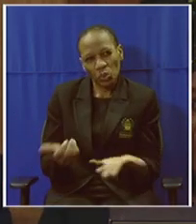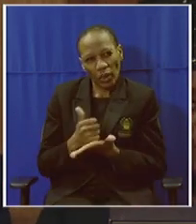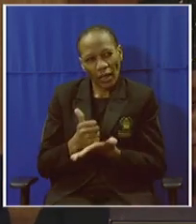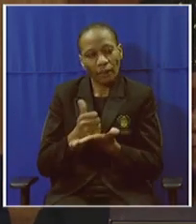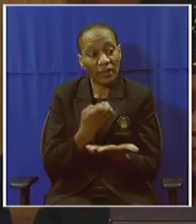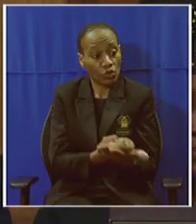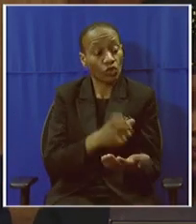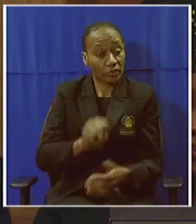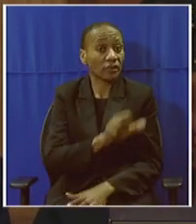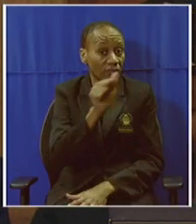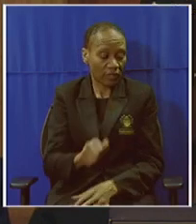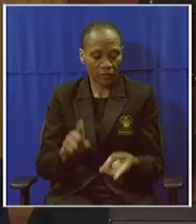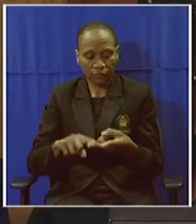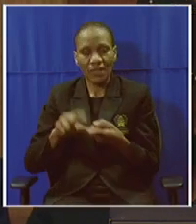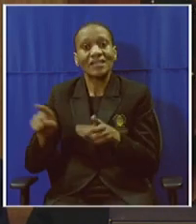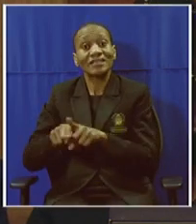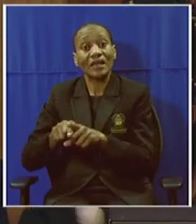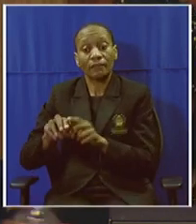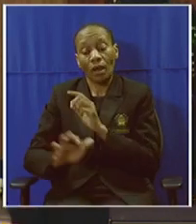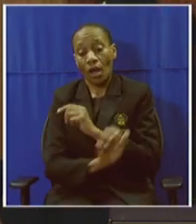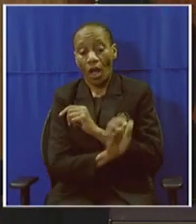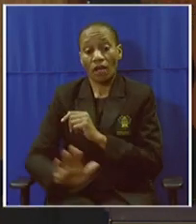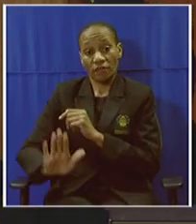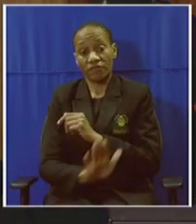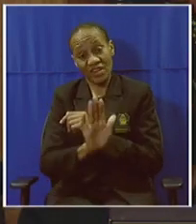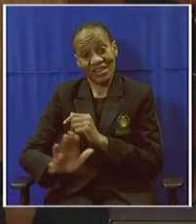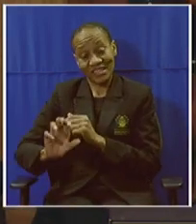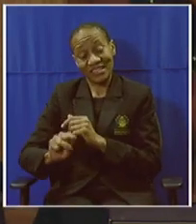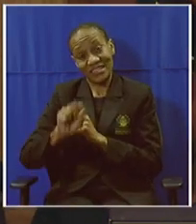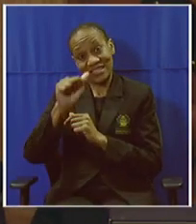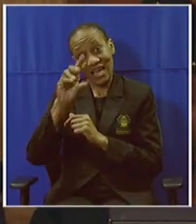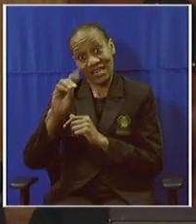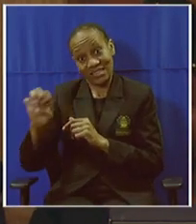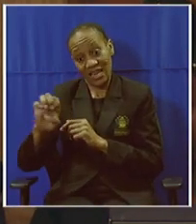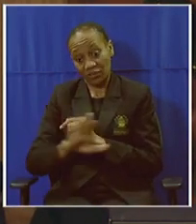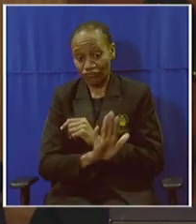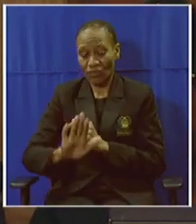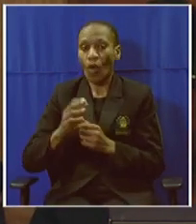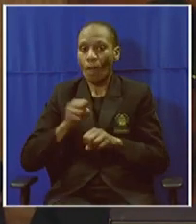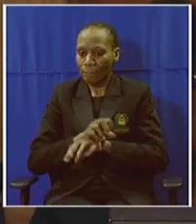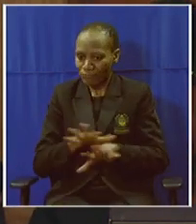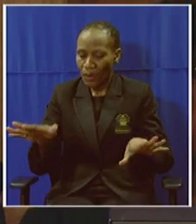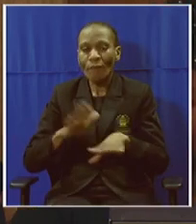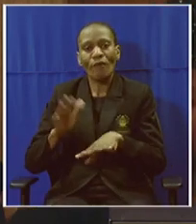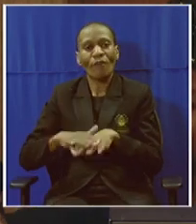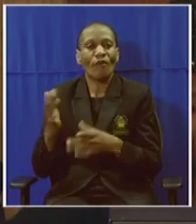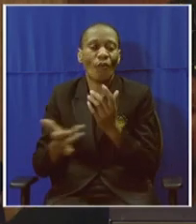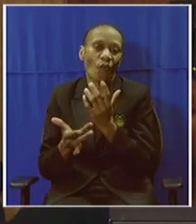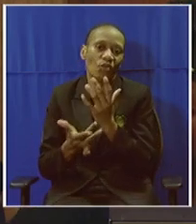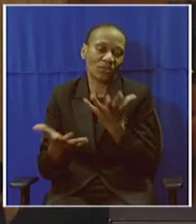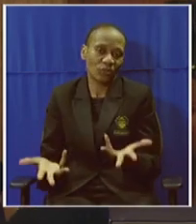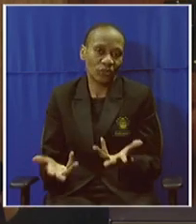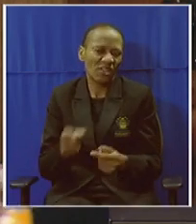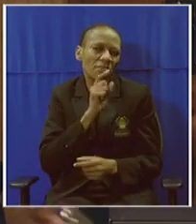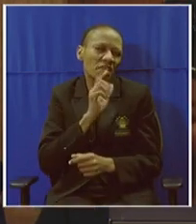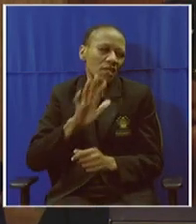market as well as the regional market, especially in the SADC region, contributing to strategies that position South